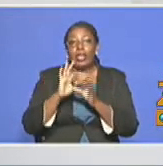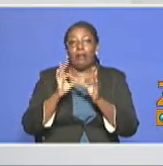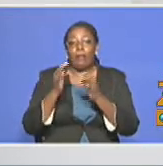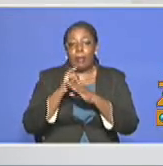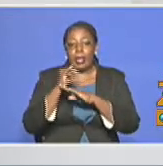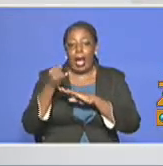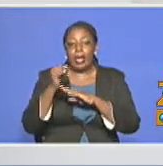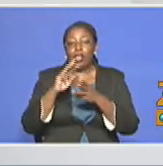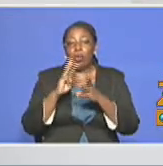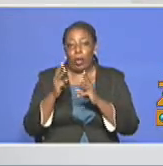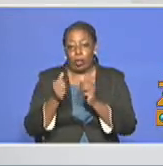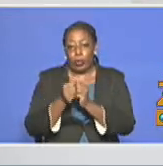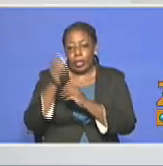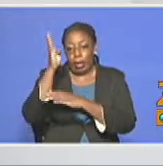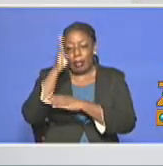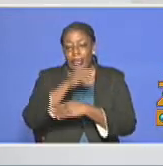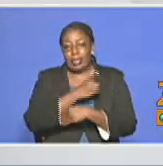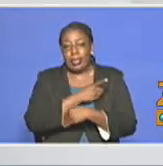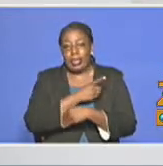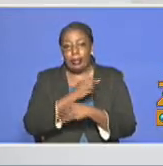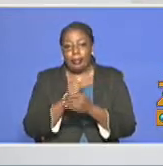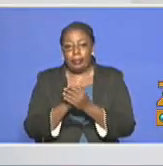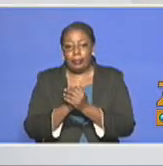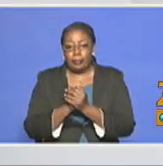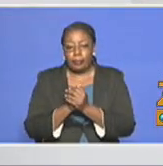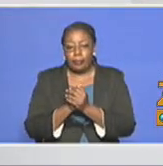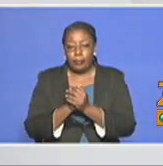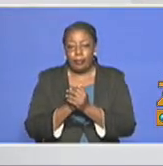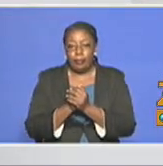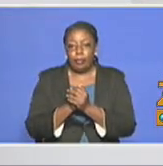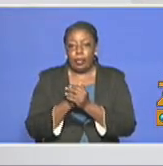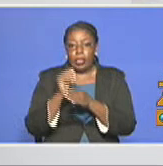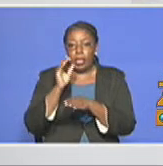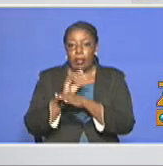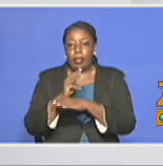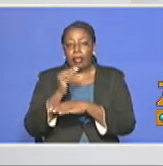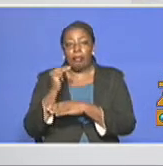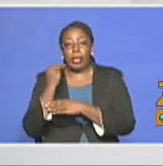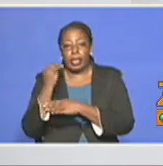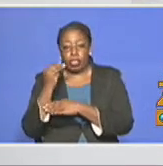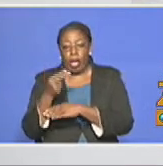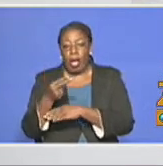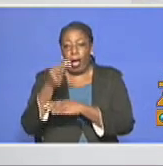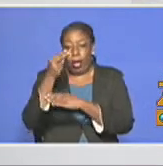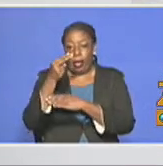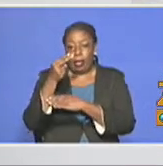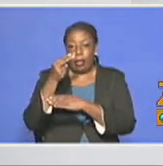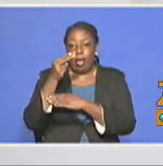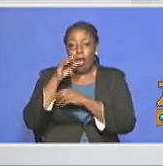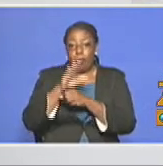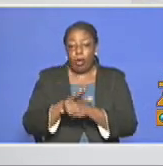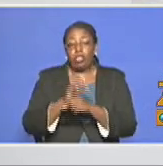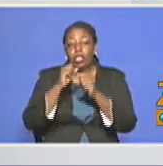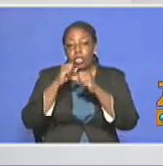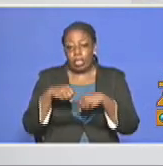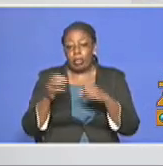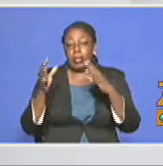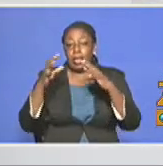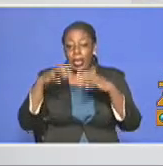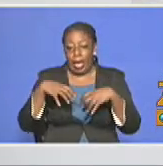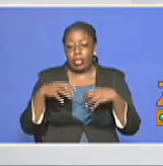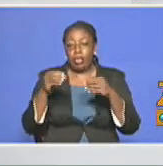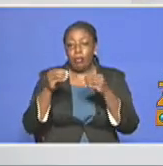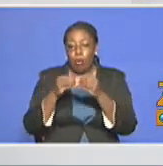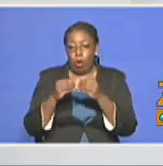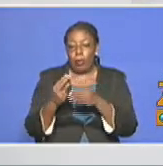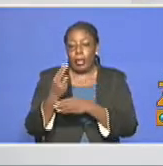that we turn to Chief Meteorologist Basil Dean. Good evening, Basil. Good evening, Makisha. The high-pressure system is collapsing. All the details on that coming